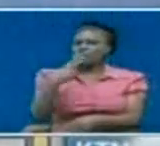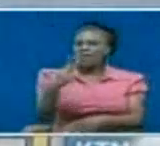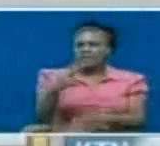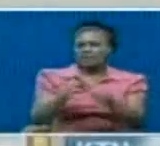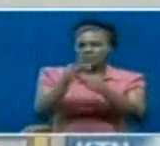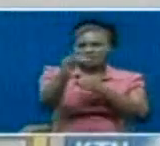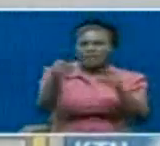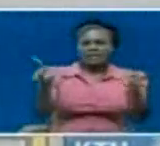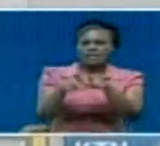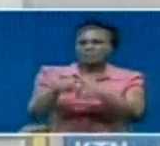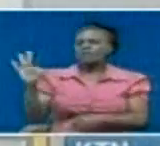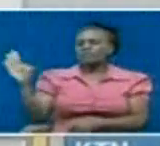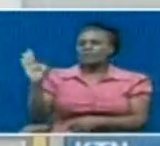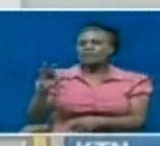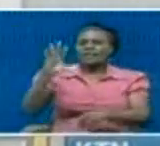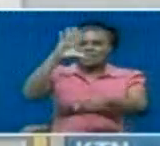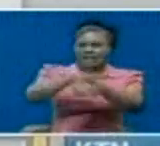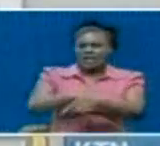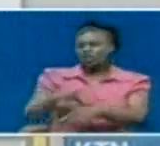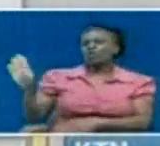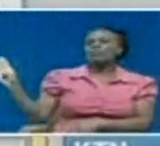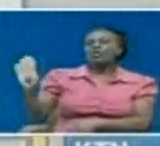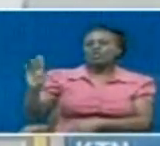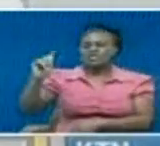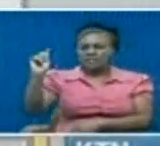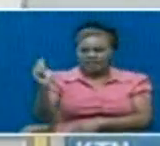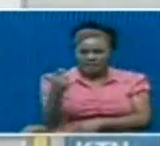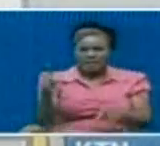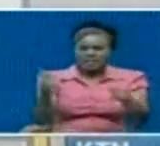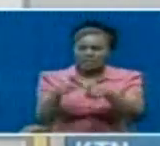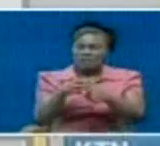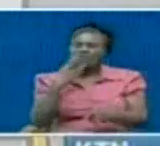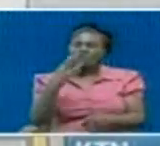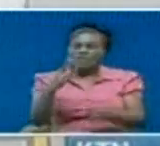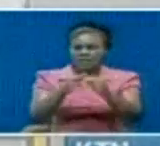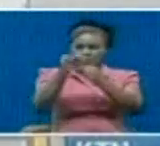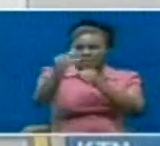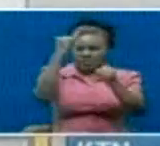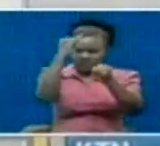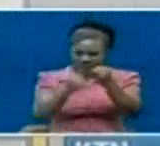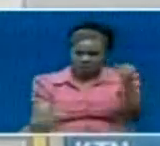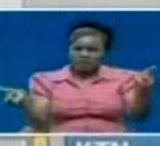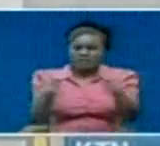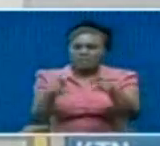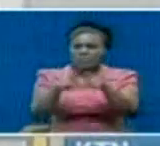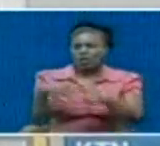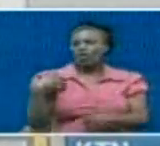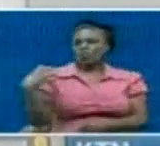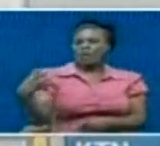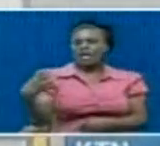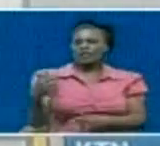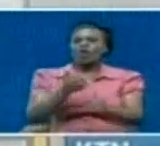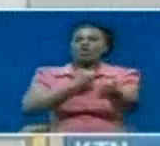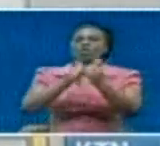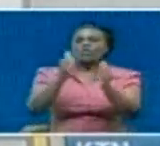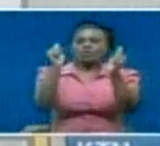race, while Francisca Koki also bagged a bronze for Kenya in the 400 meters hurdles final. Meanwhile, Commonwealth Games 10,000 meters